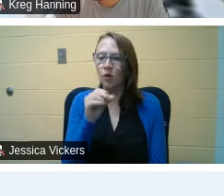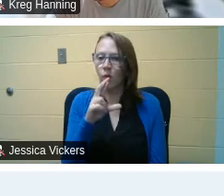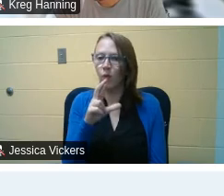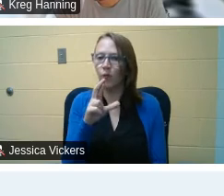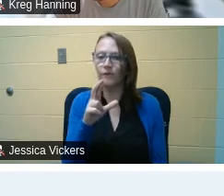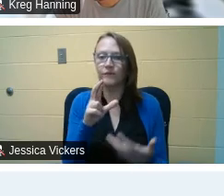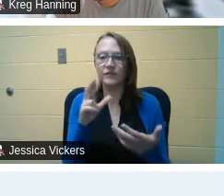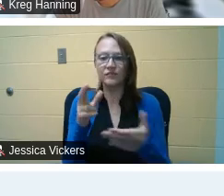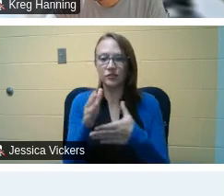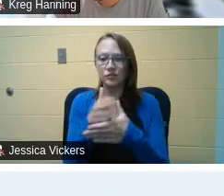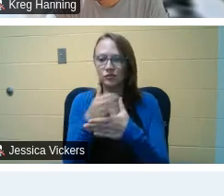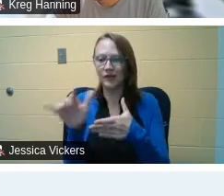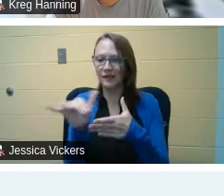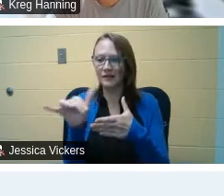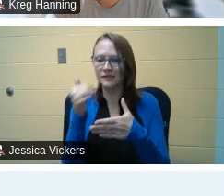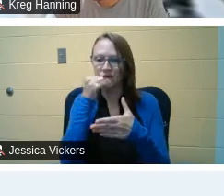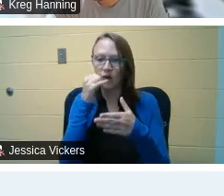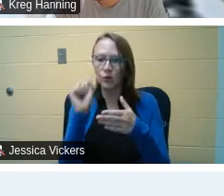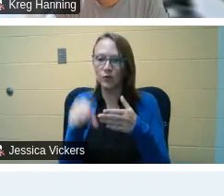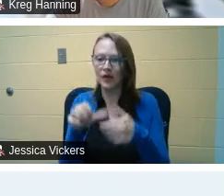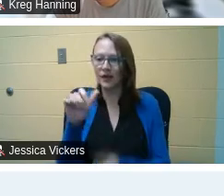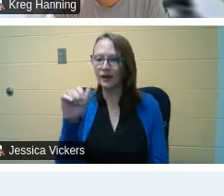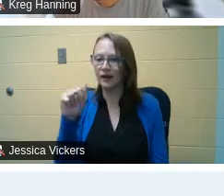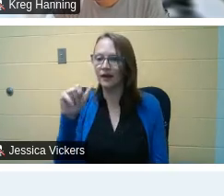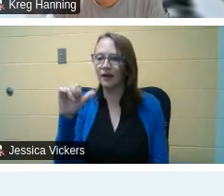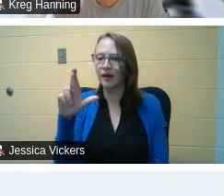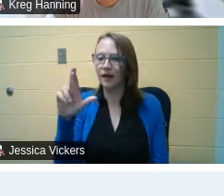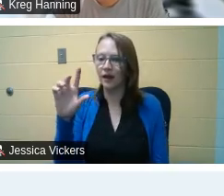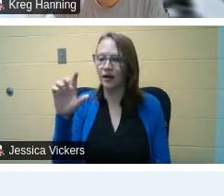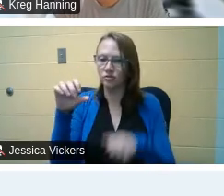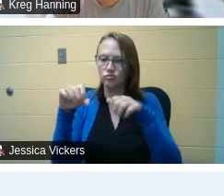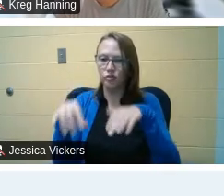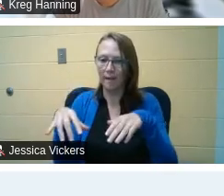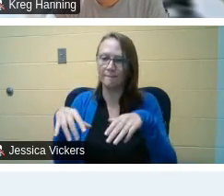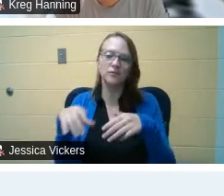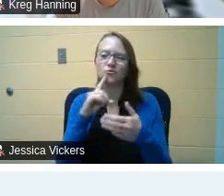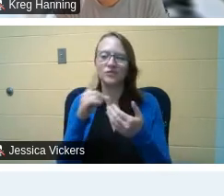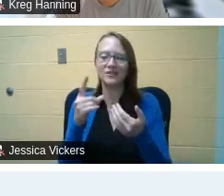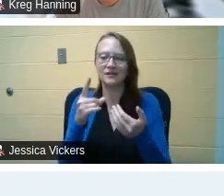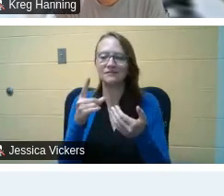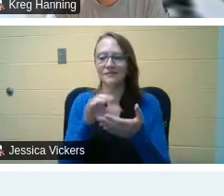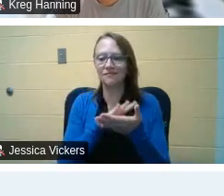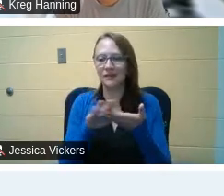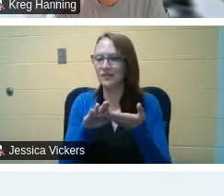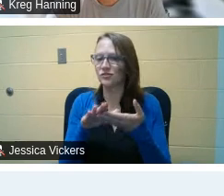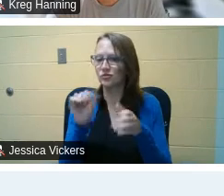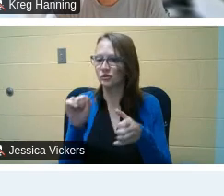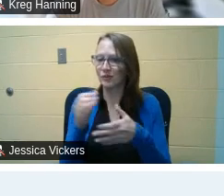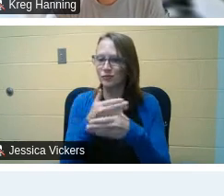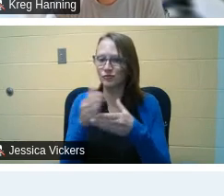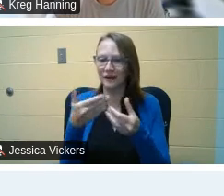of phone, you can do it via AirDrop, which is really cool to share the project file.